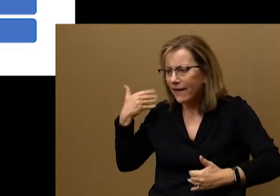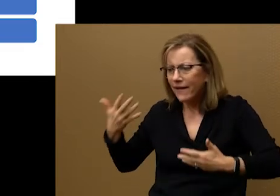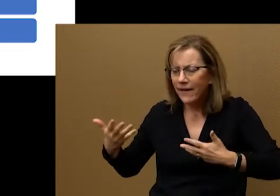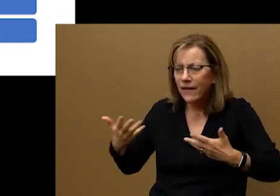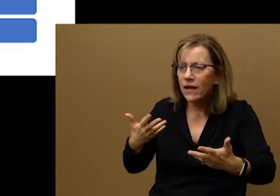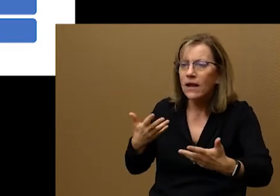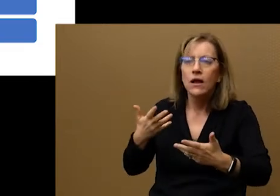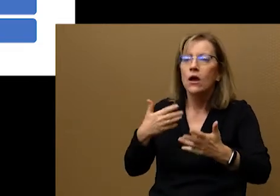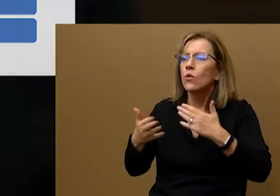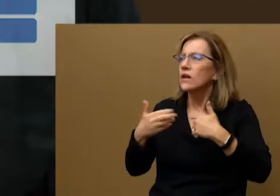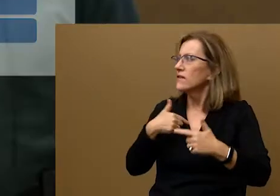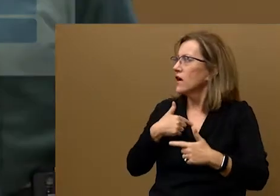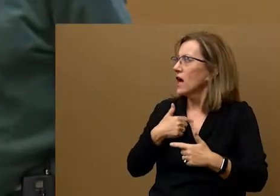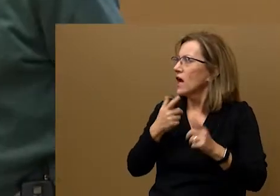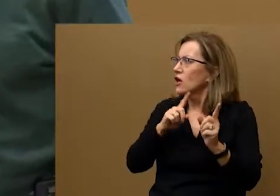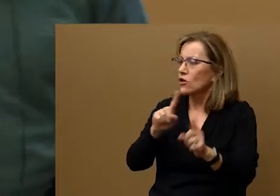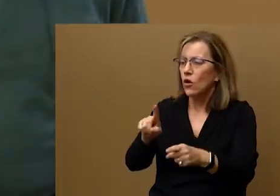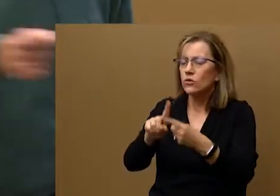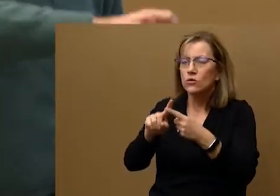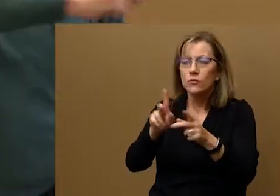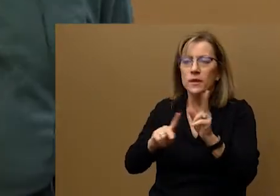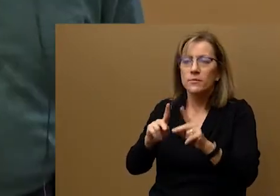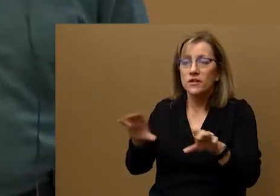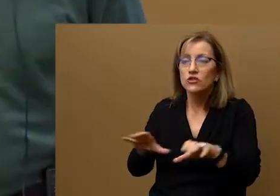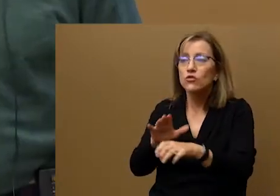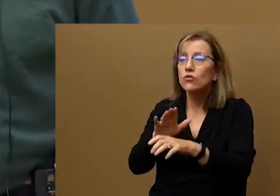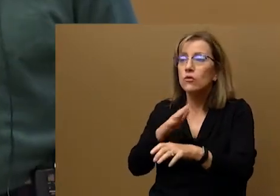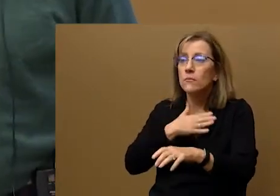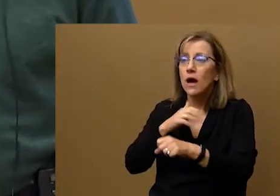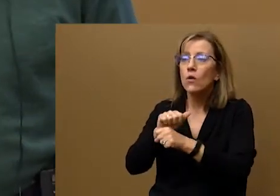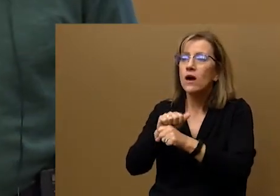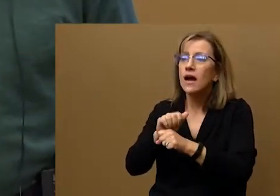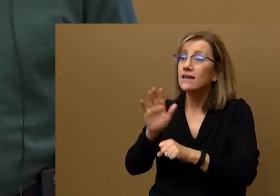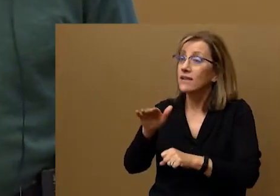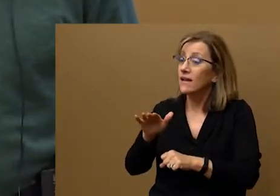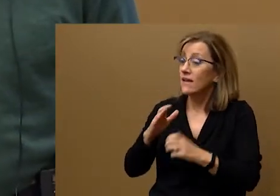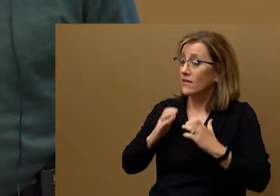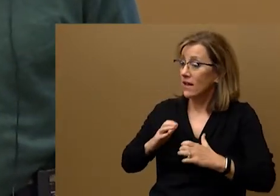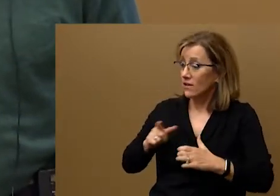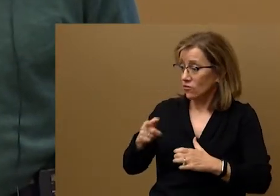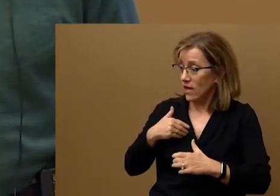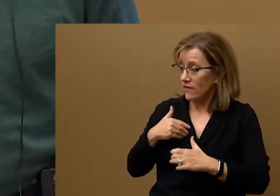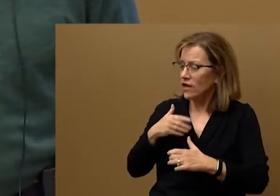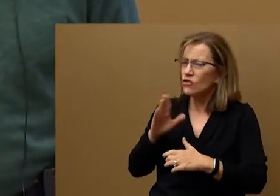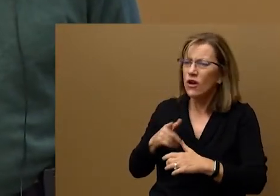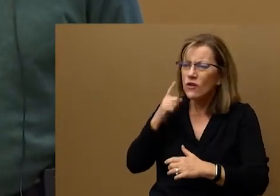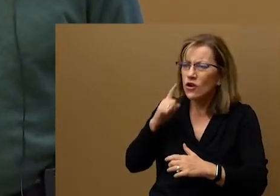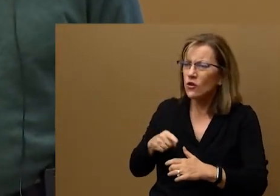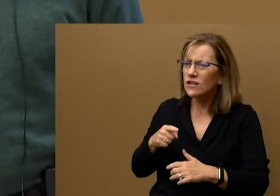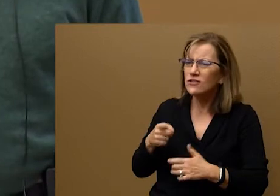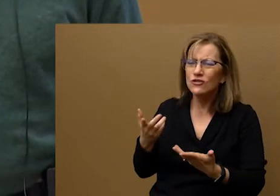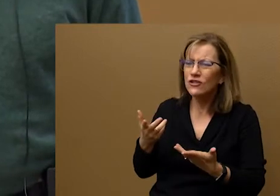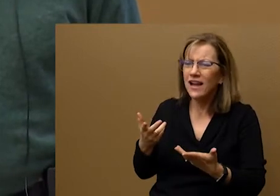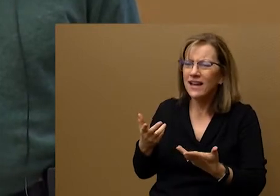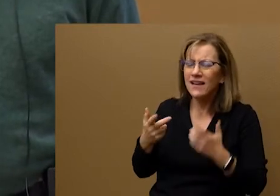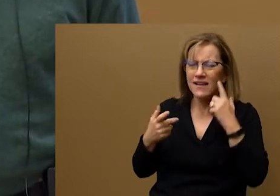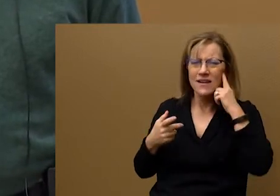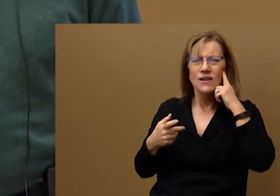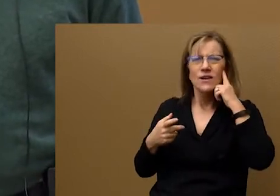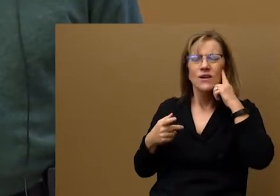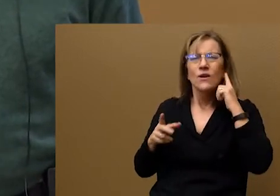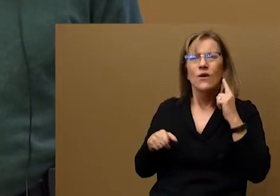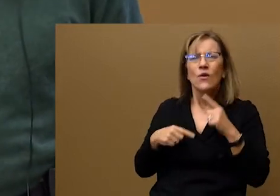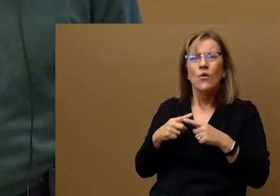finding I feel most confident about, because whenever I go to people who do my work and I say, the clients you have, do you ever find yourself